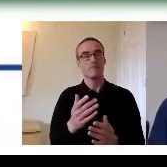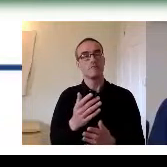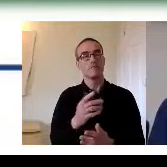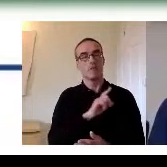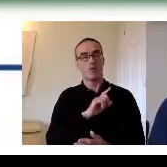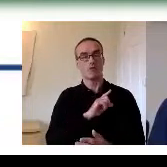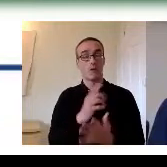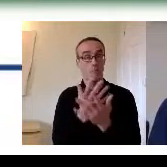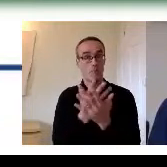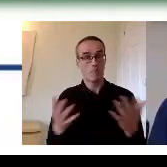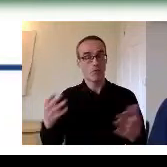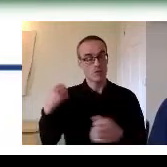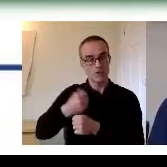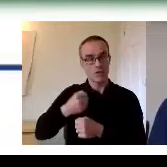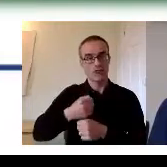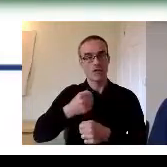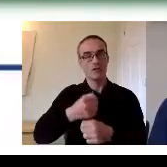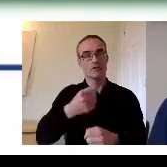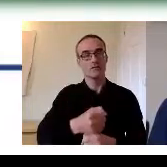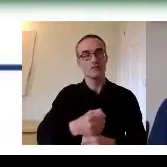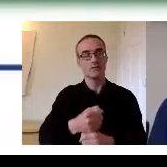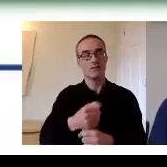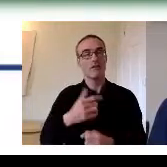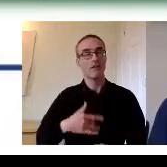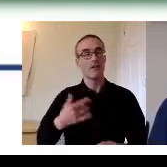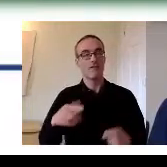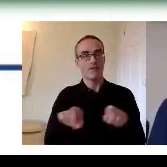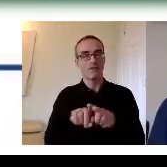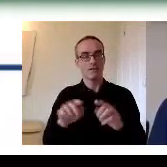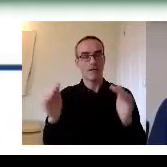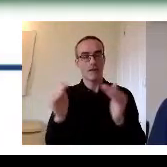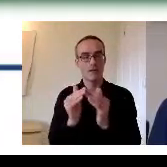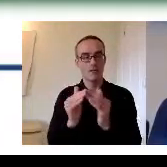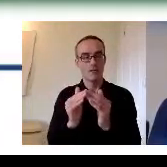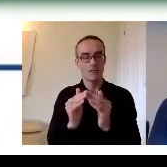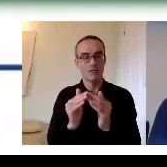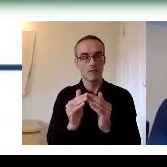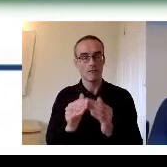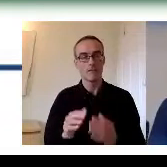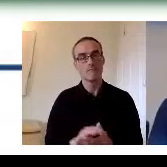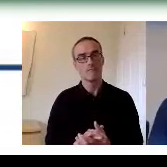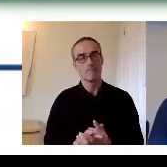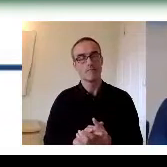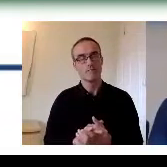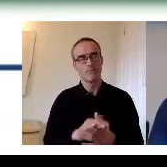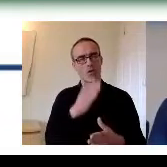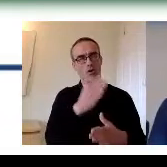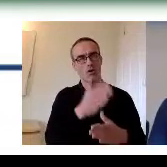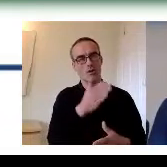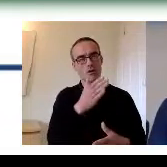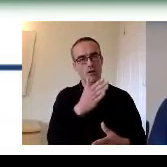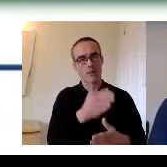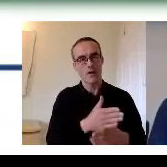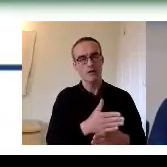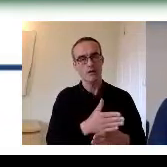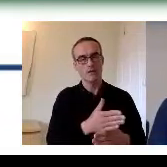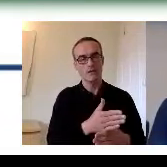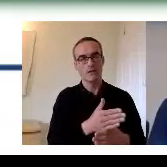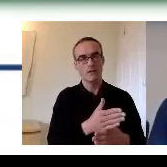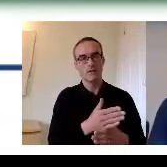increase of overcrowding, particularly in areas where it's in low socioeconomic groups. Occupation, so overrepresented again